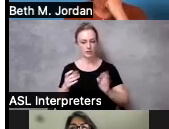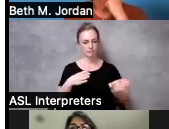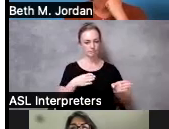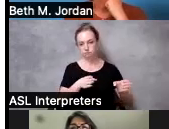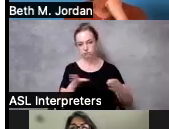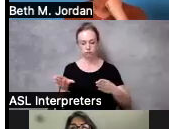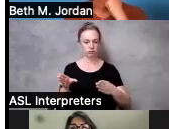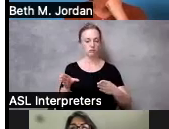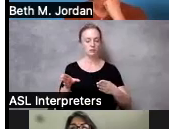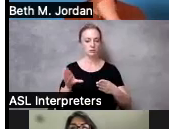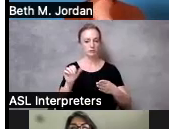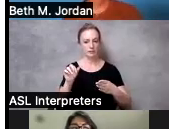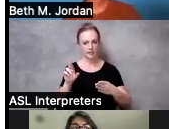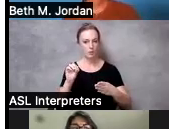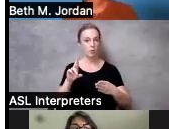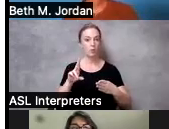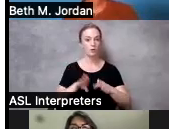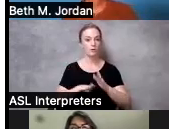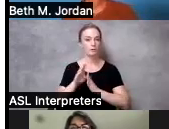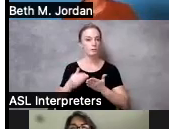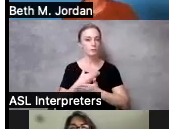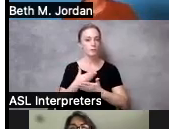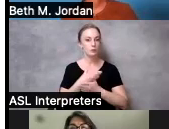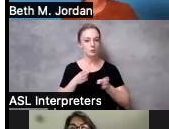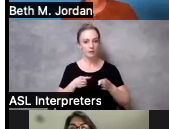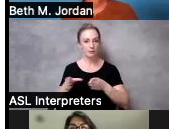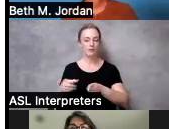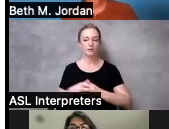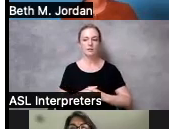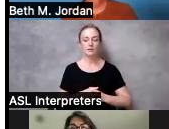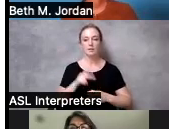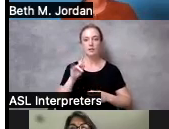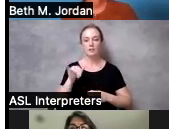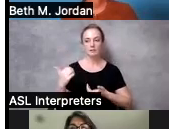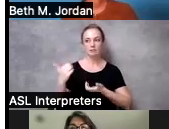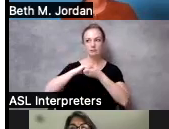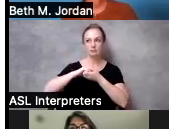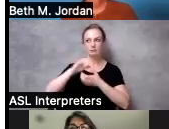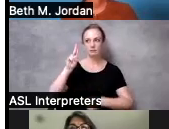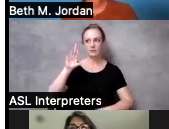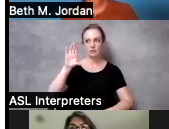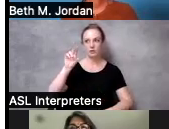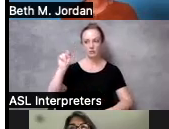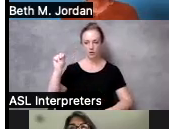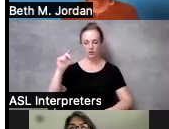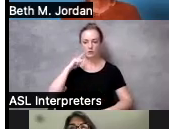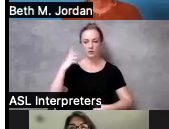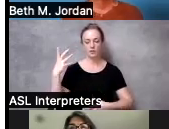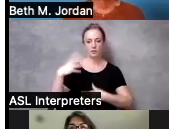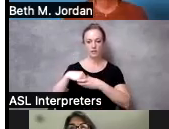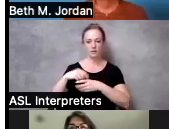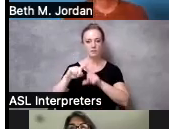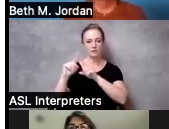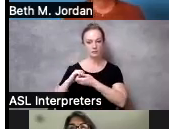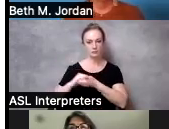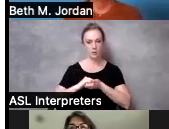pathways and or create new pathways. So Kentucky's working with UConn to engage with partners from across